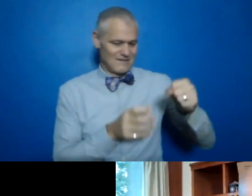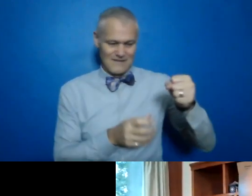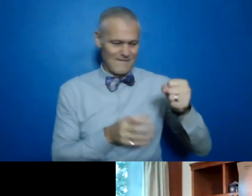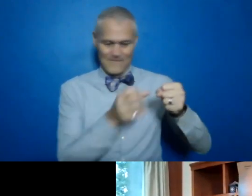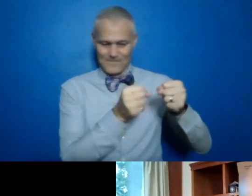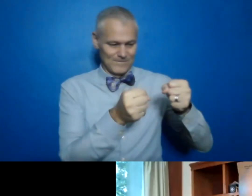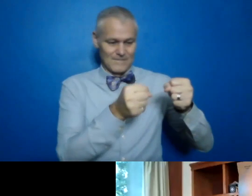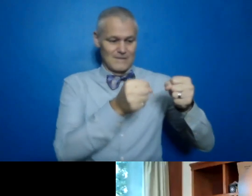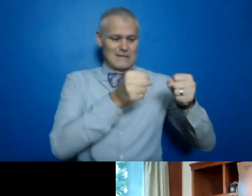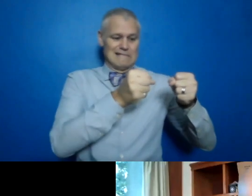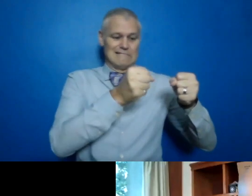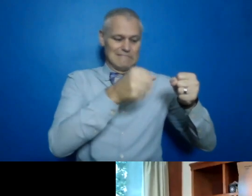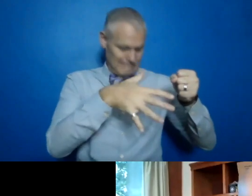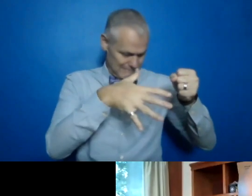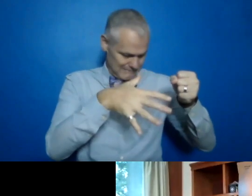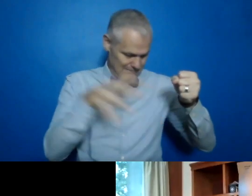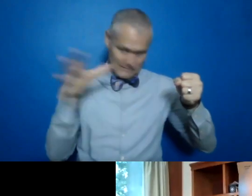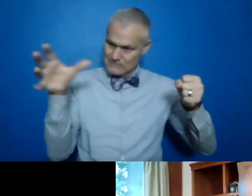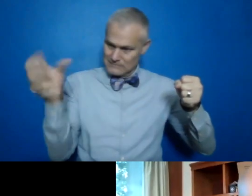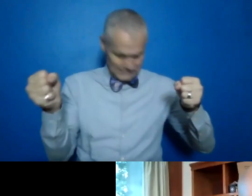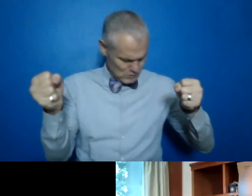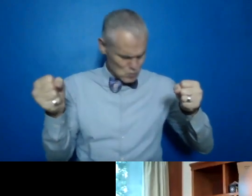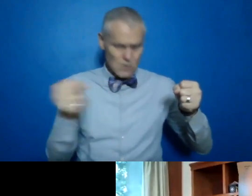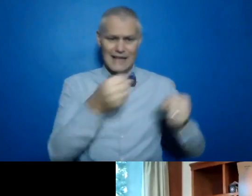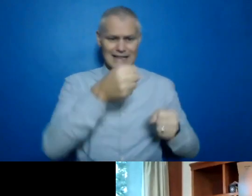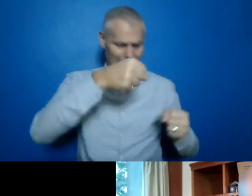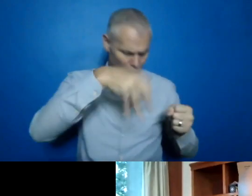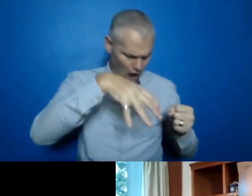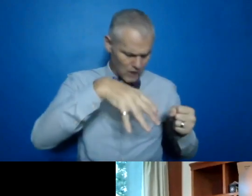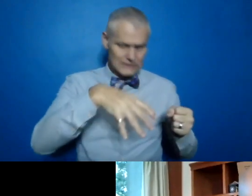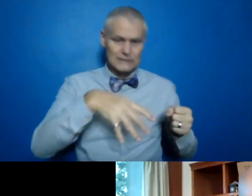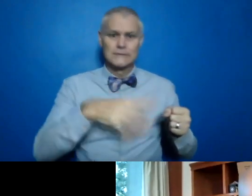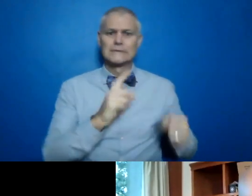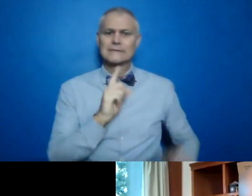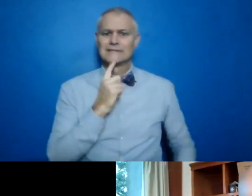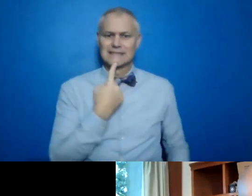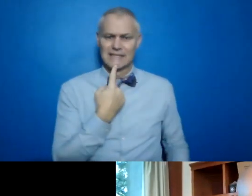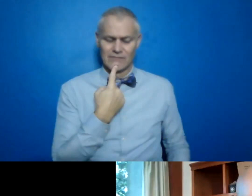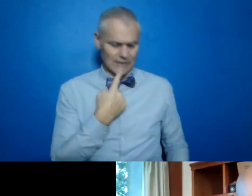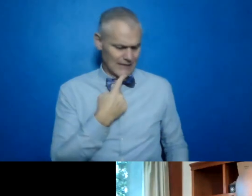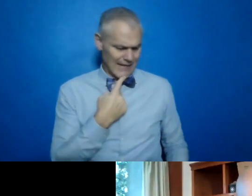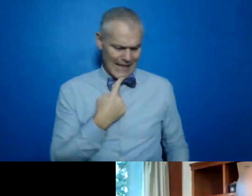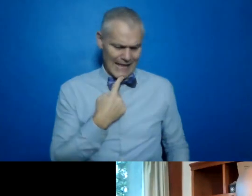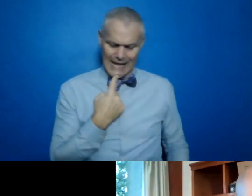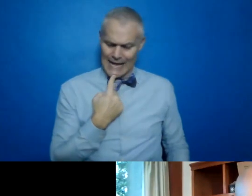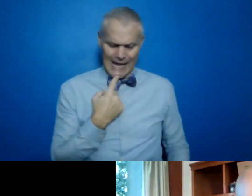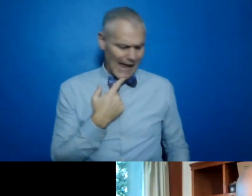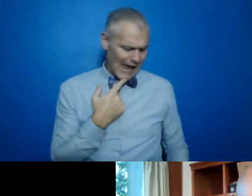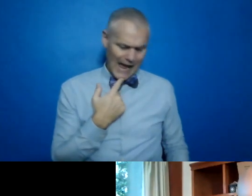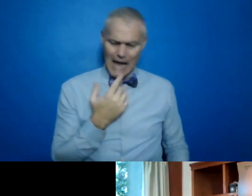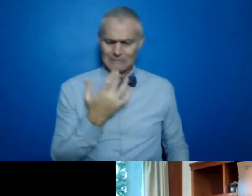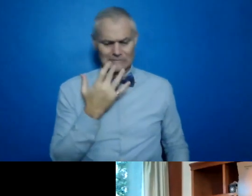sometimes the loss is too significant for everyone to undertake. And so we would rather